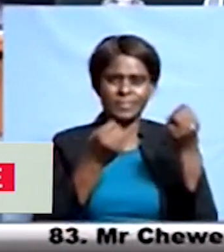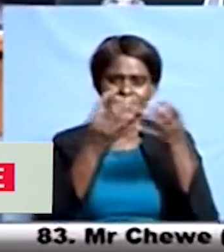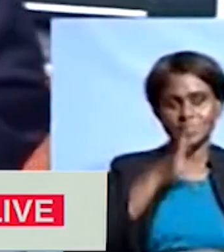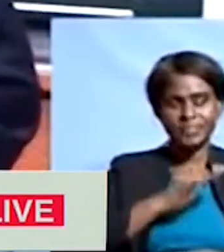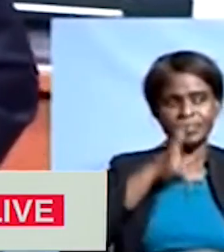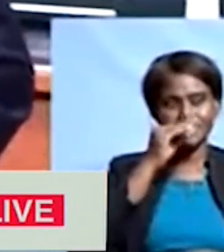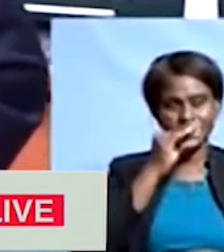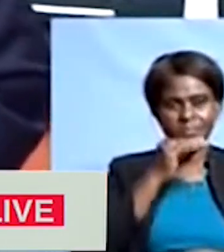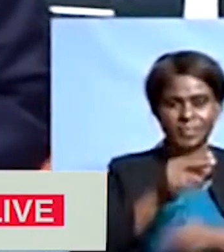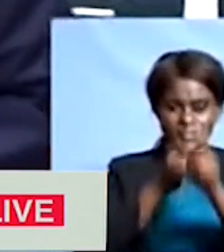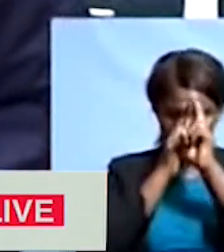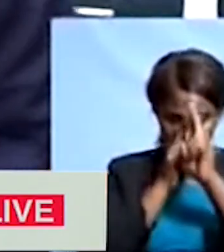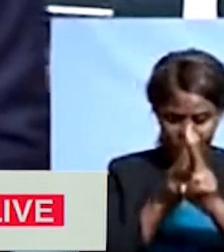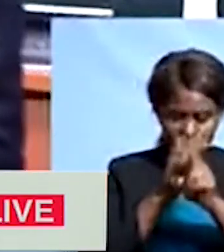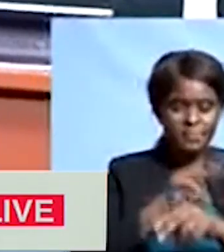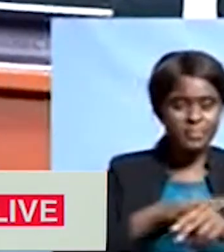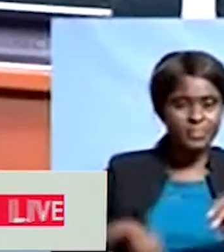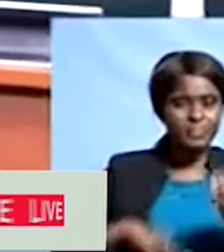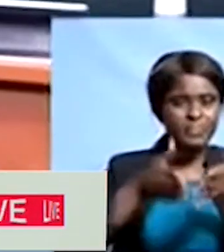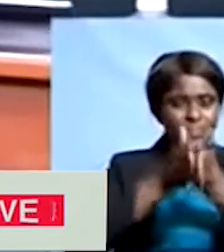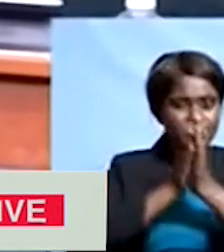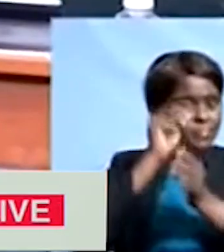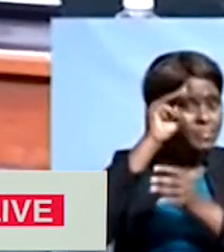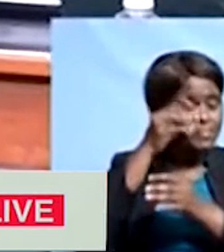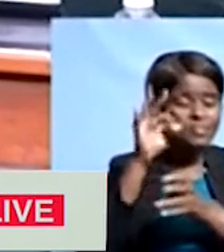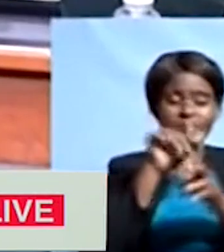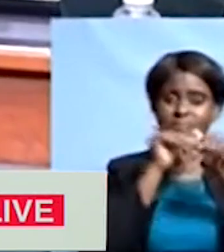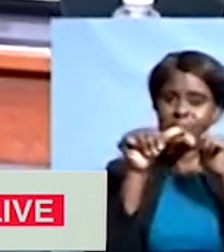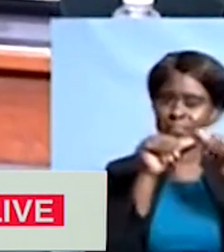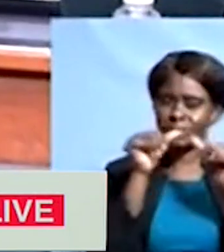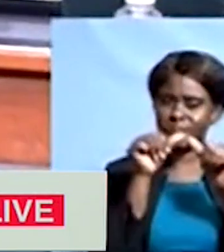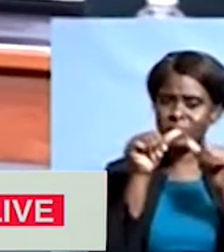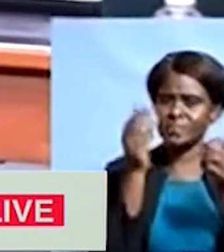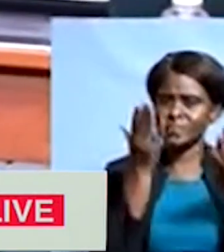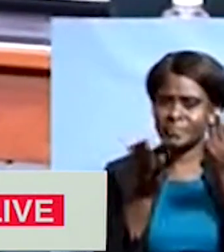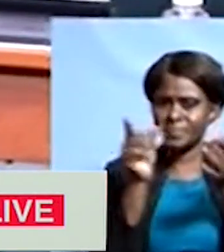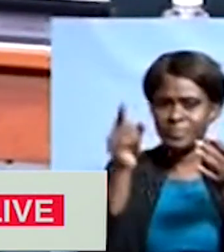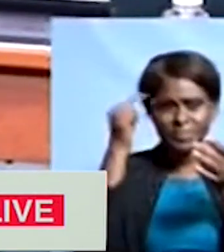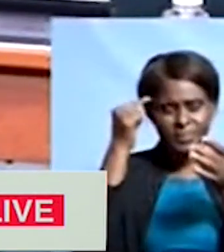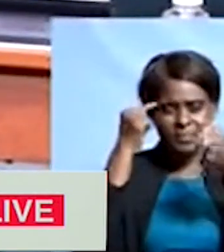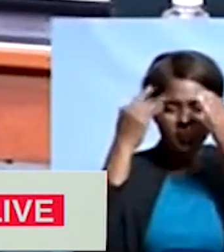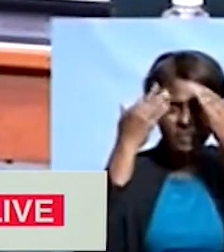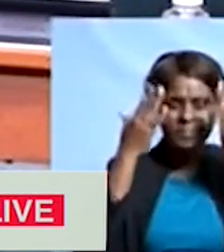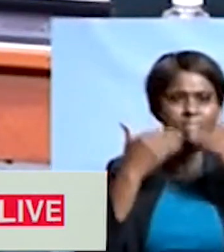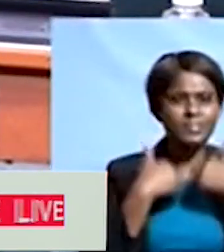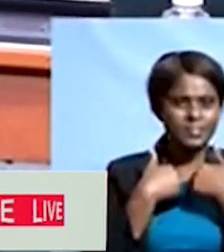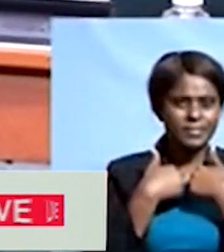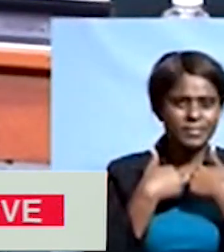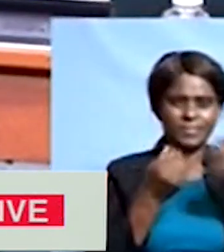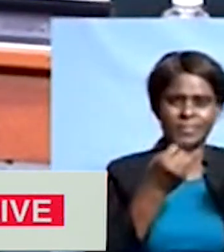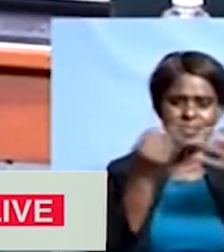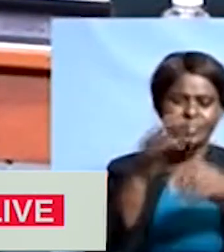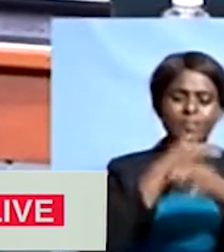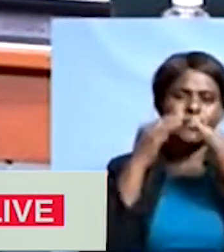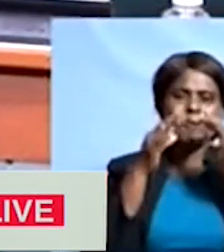benefit. The Honourable Member asked the Ministry of Agriculture whether the government is aware that most farmers